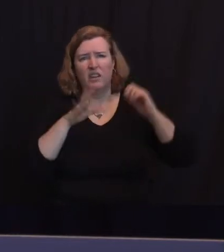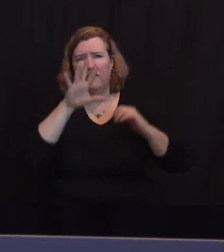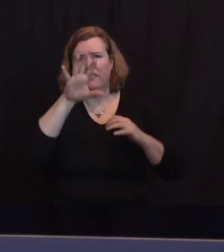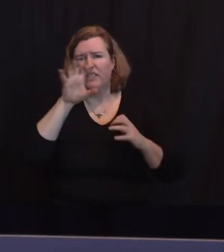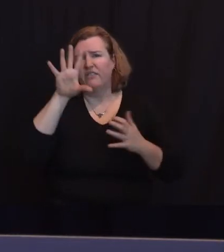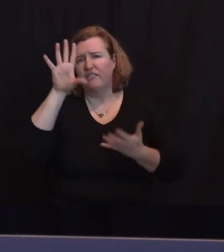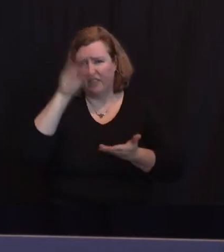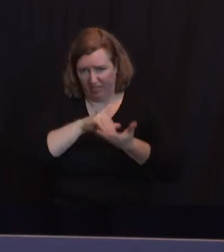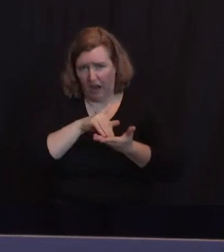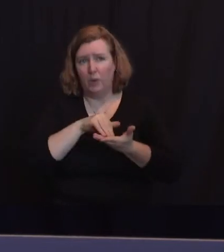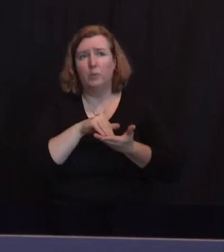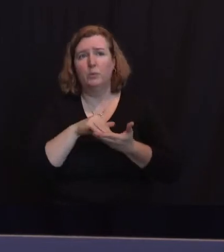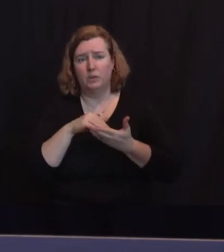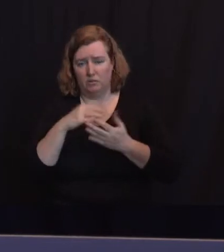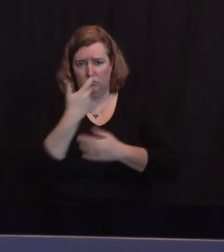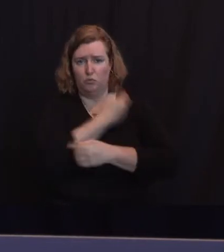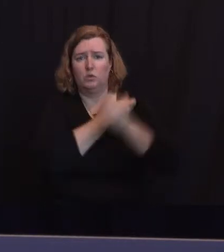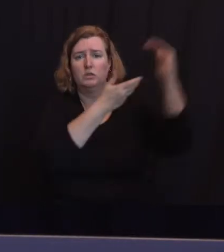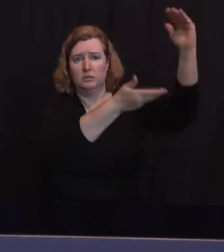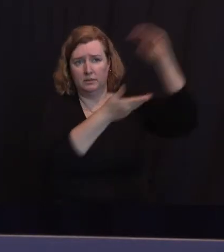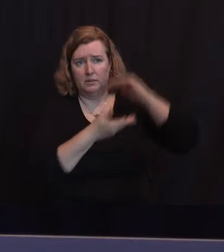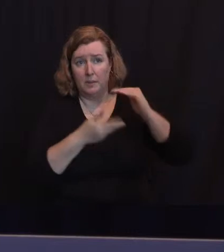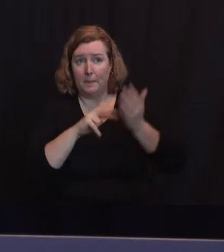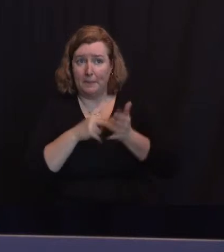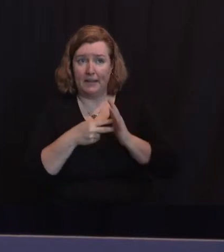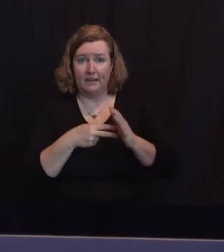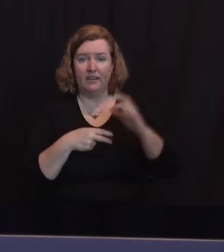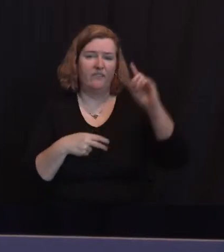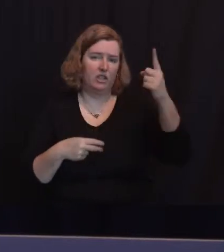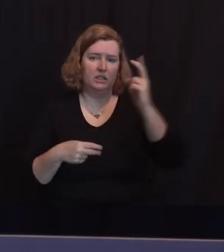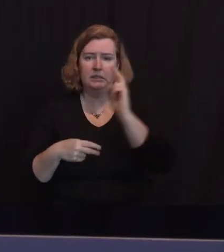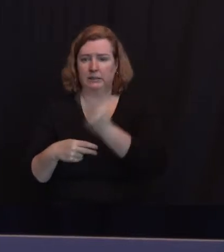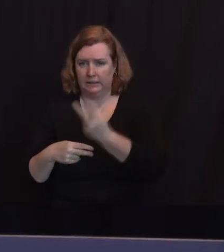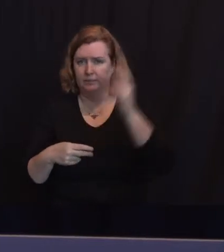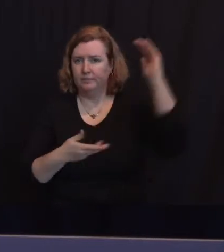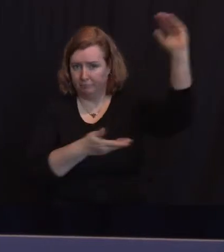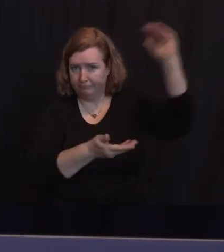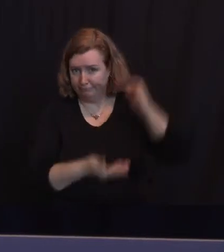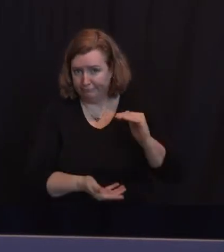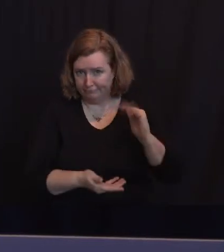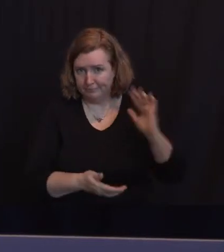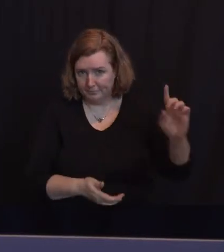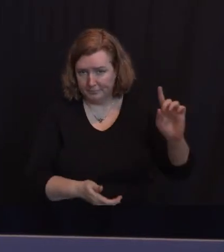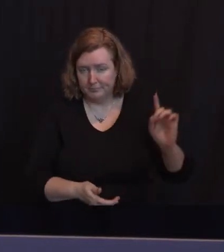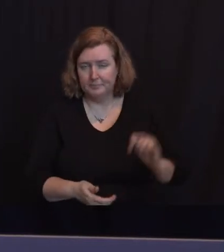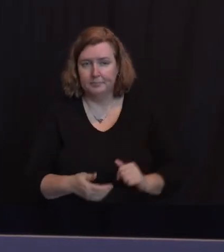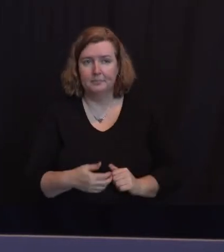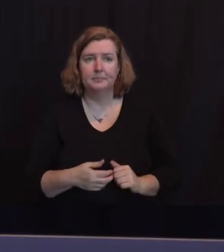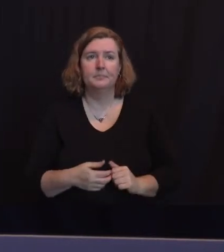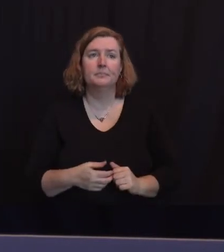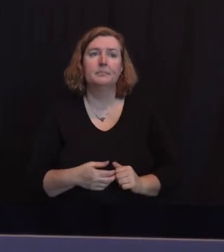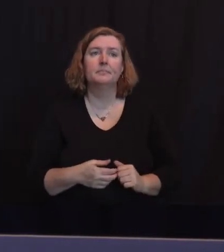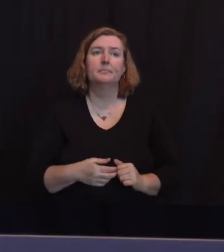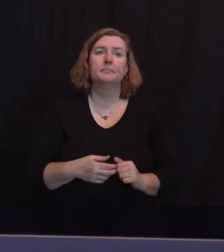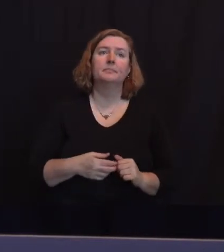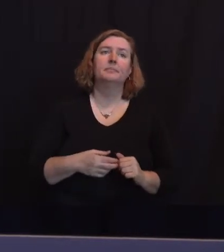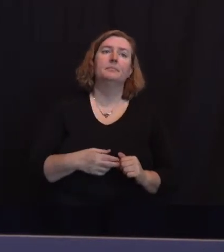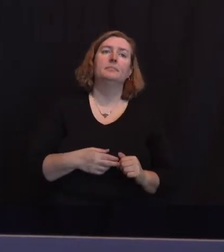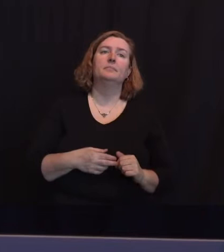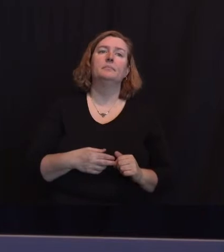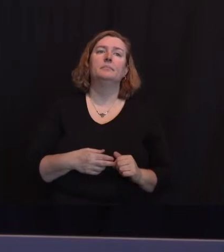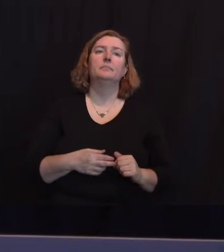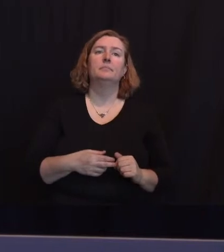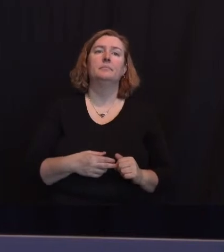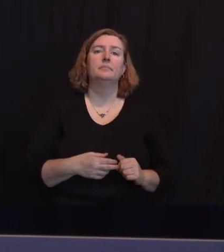550,000 doses. That's first and second, so that then only, doses, starts people on the